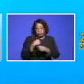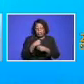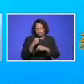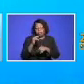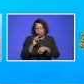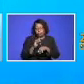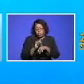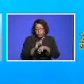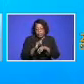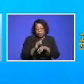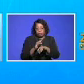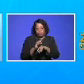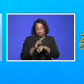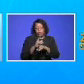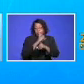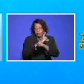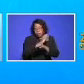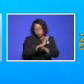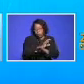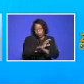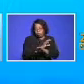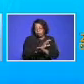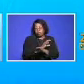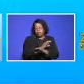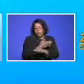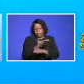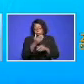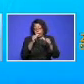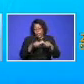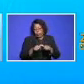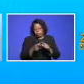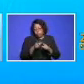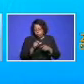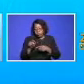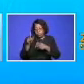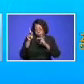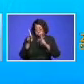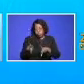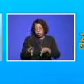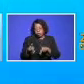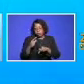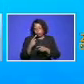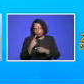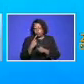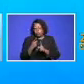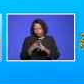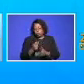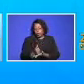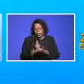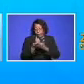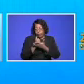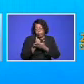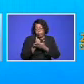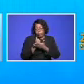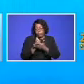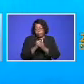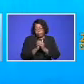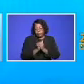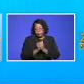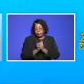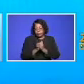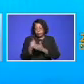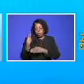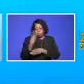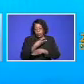the Defense Force, and the Defense Force was able to dispatch personnel to assist to that end. We